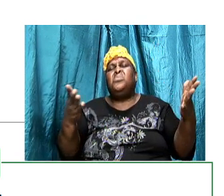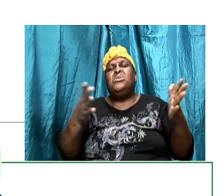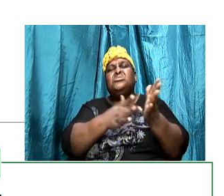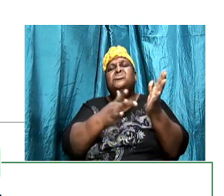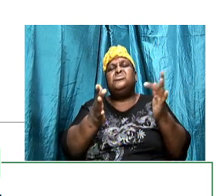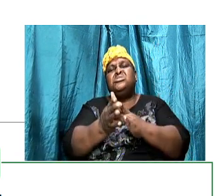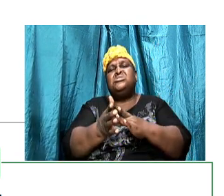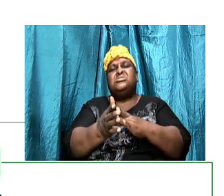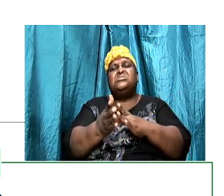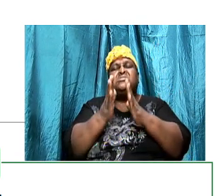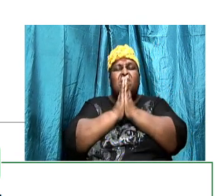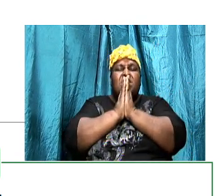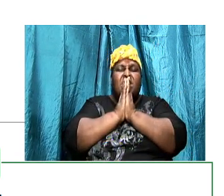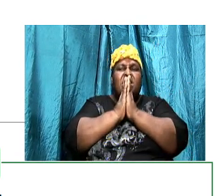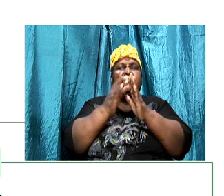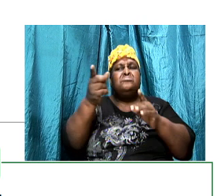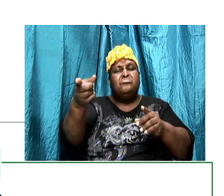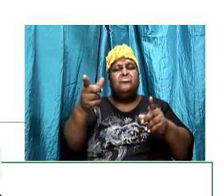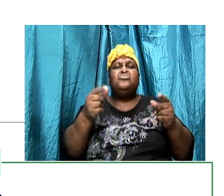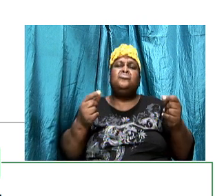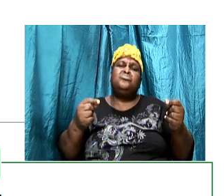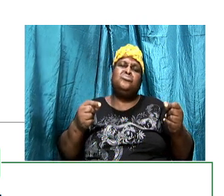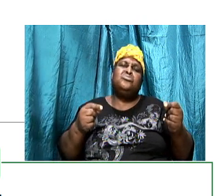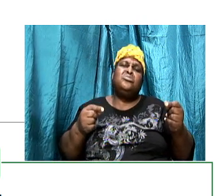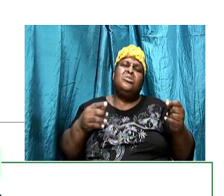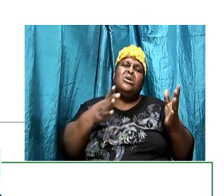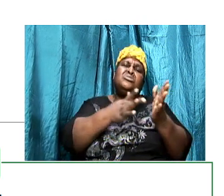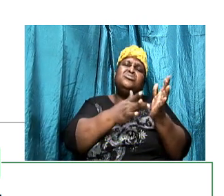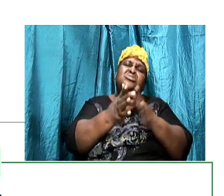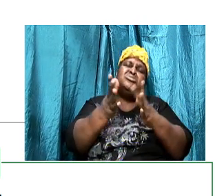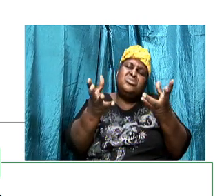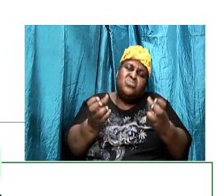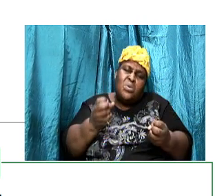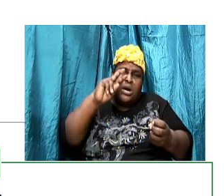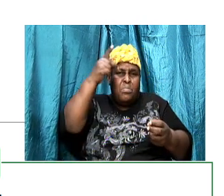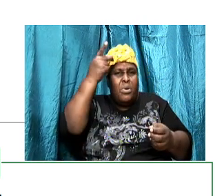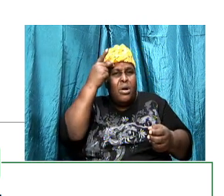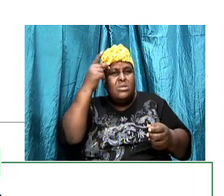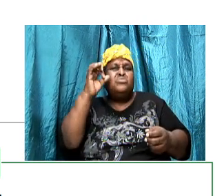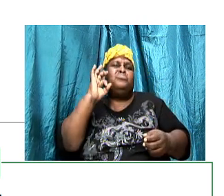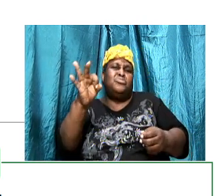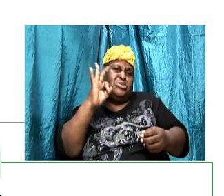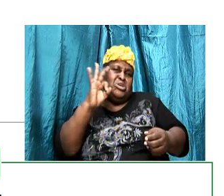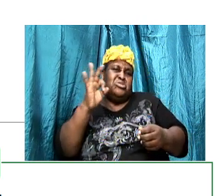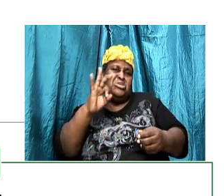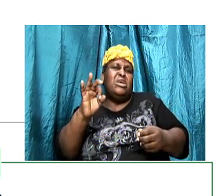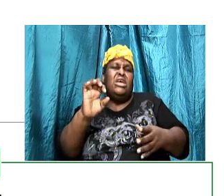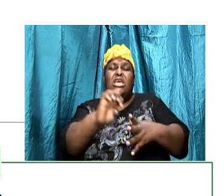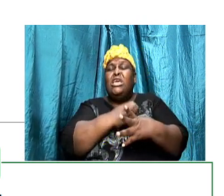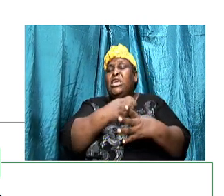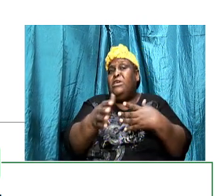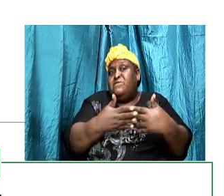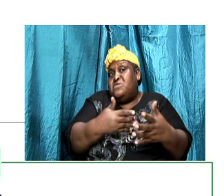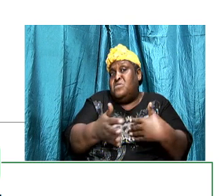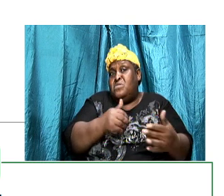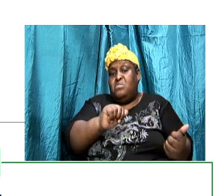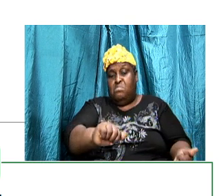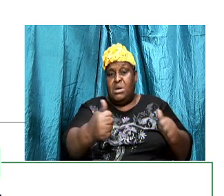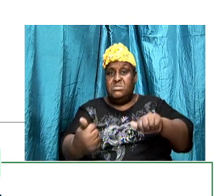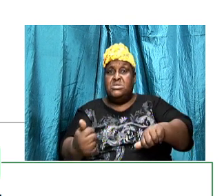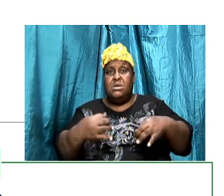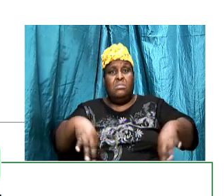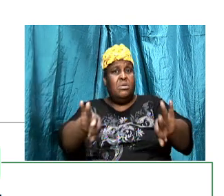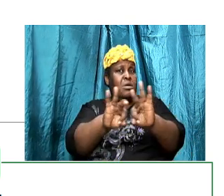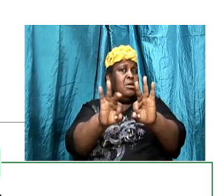do. And Christ wanted him to preach. And so even though baptism is important, and even though